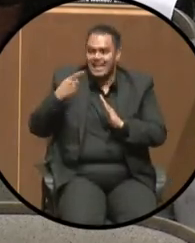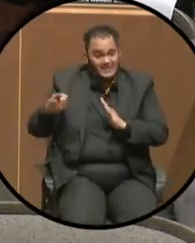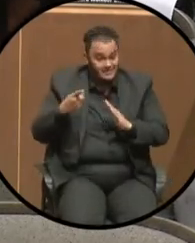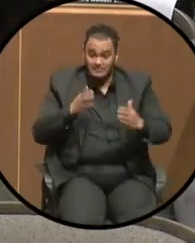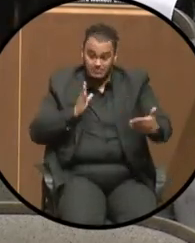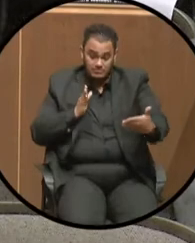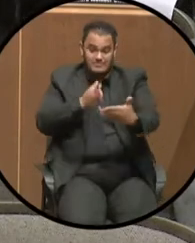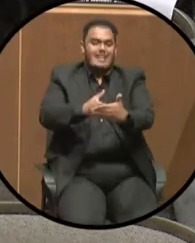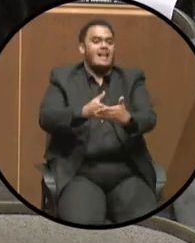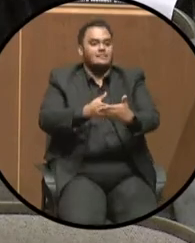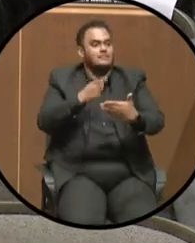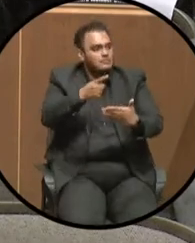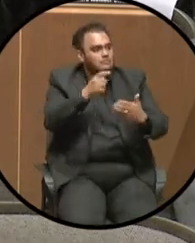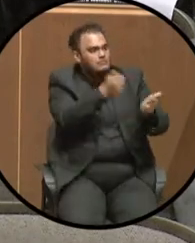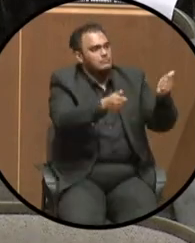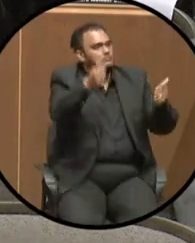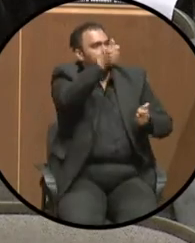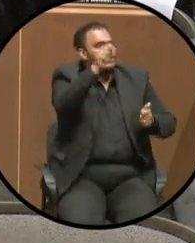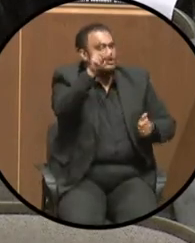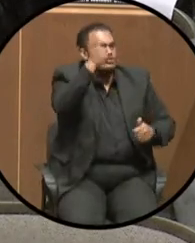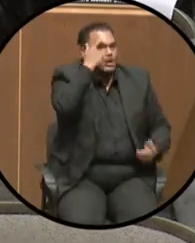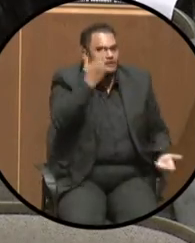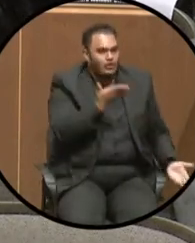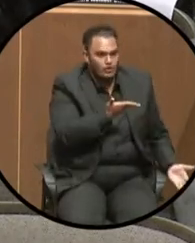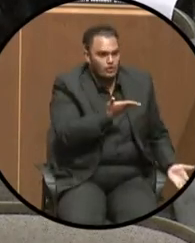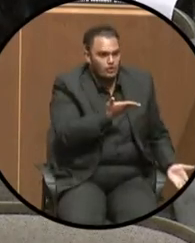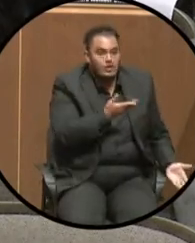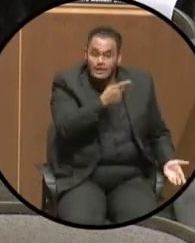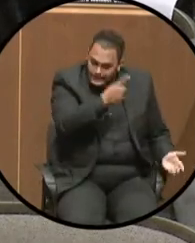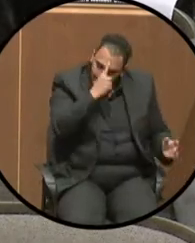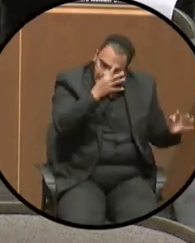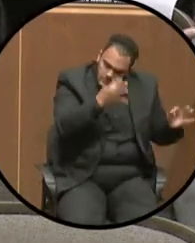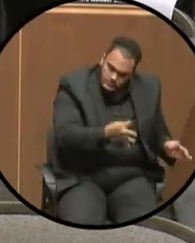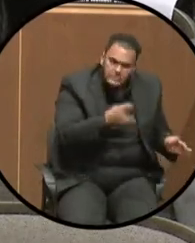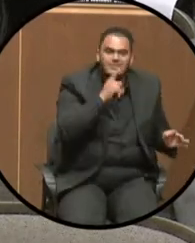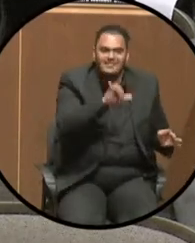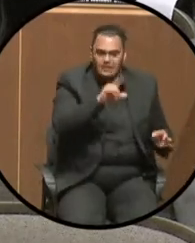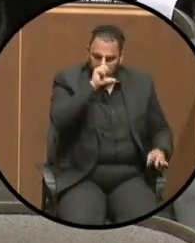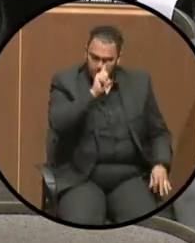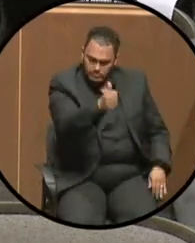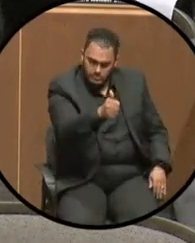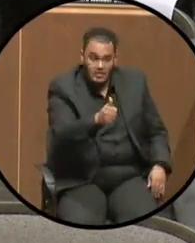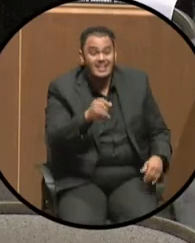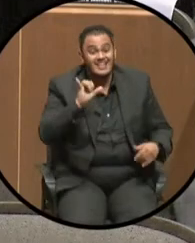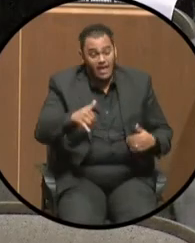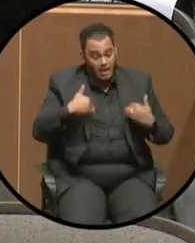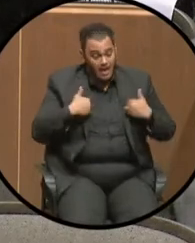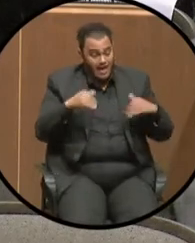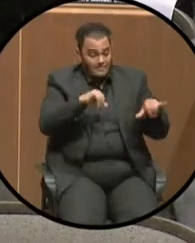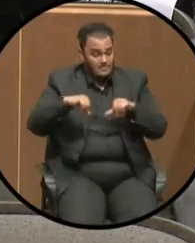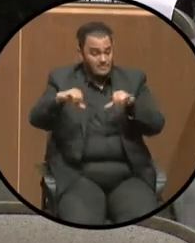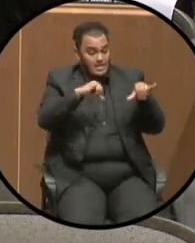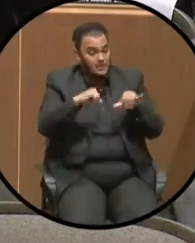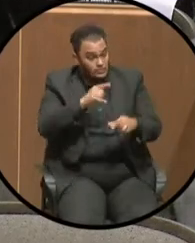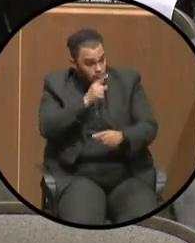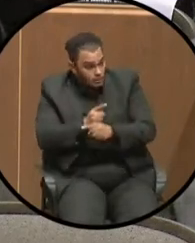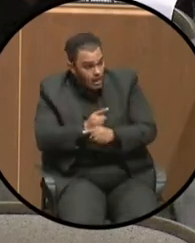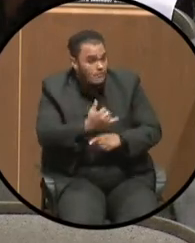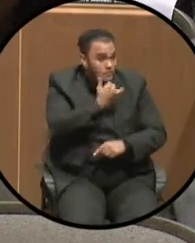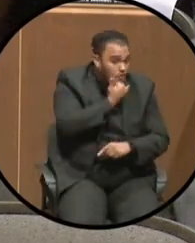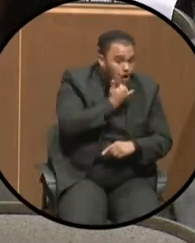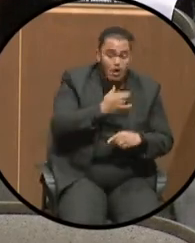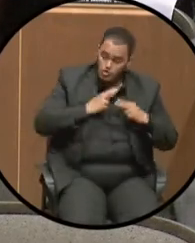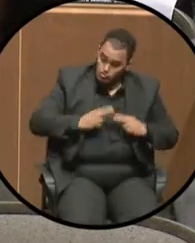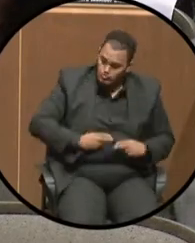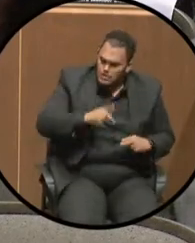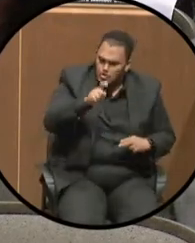one receives for their own body. Ethics is the well-founded standards of right and wrong that prescribe what humans ought to do, usually